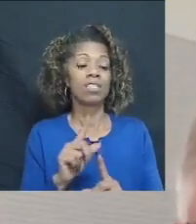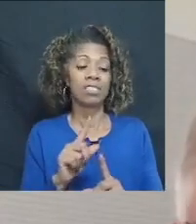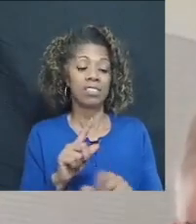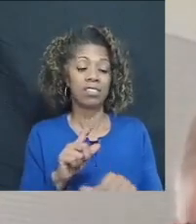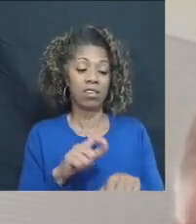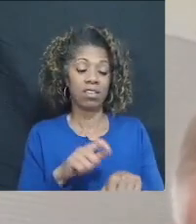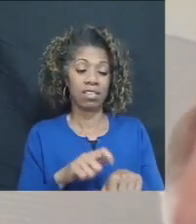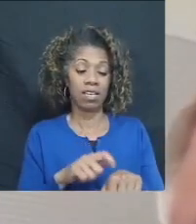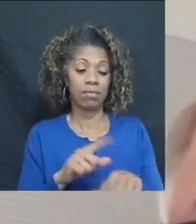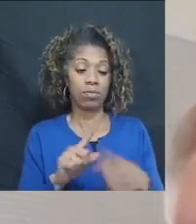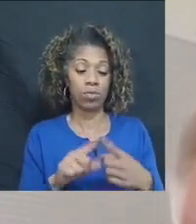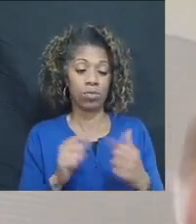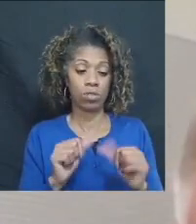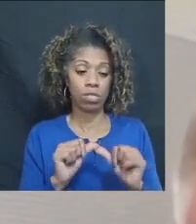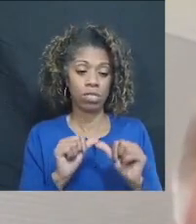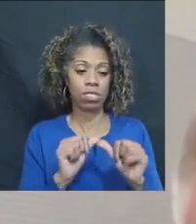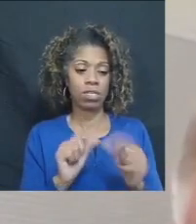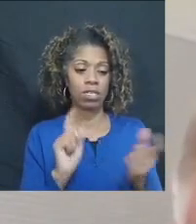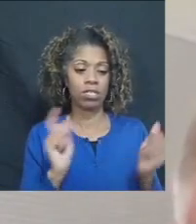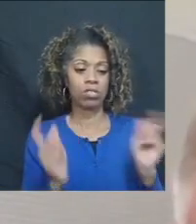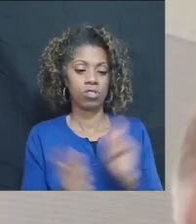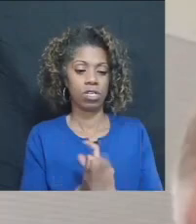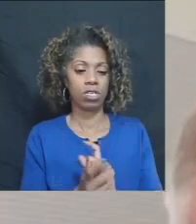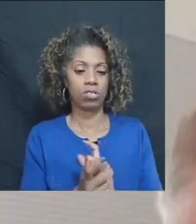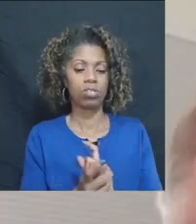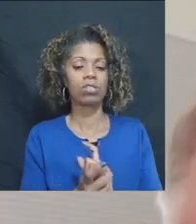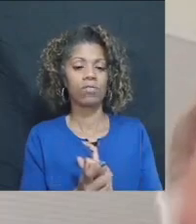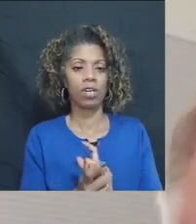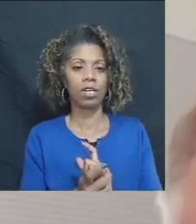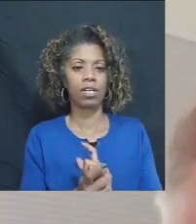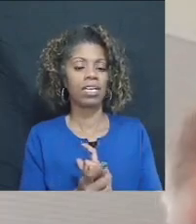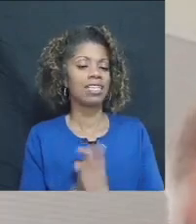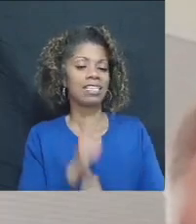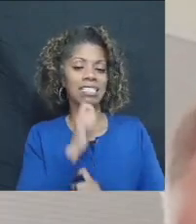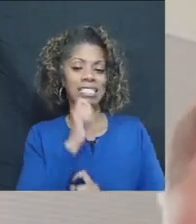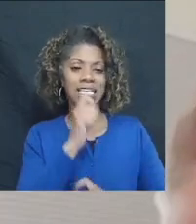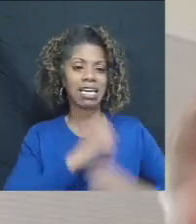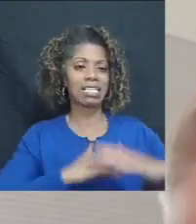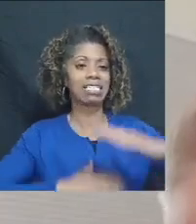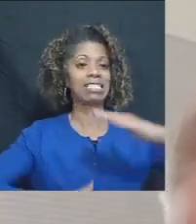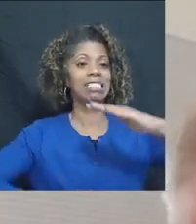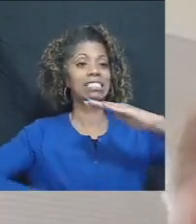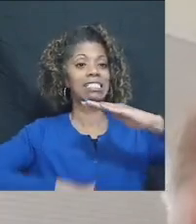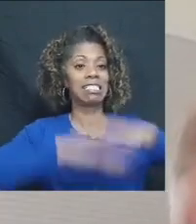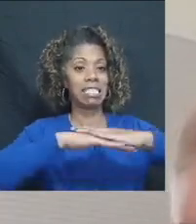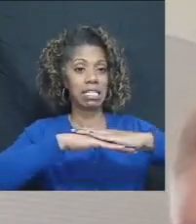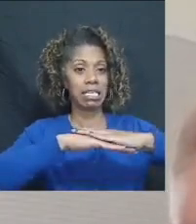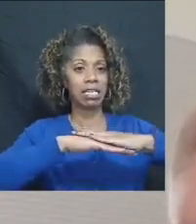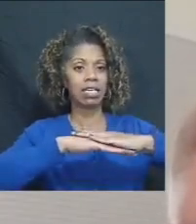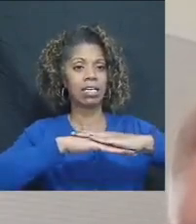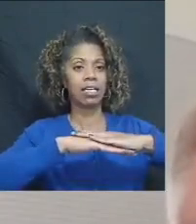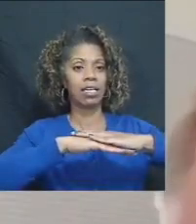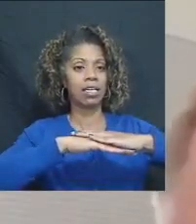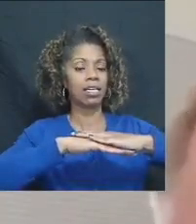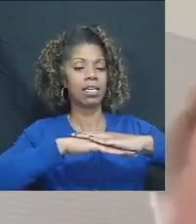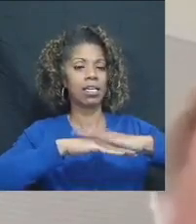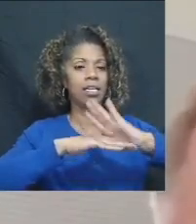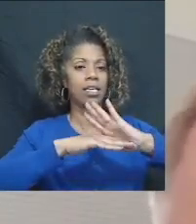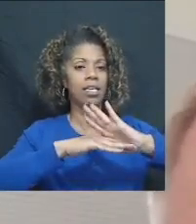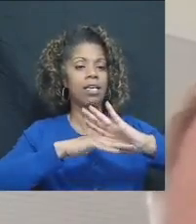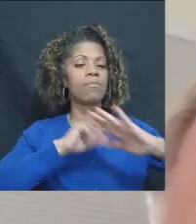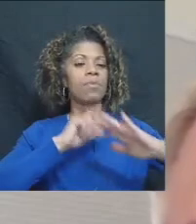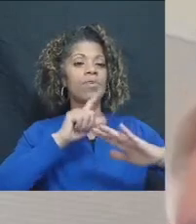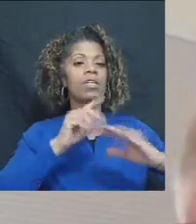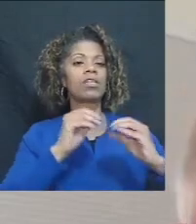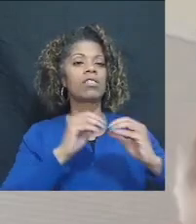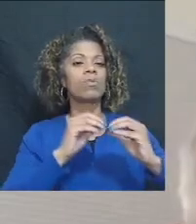as basically a ceiling, not a floor. But when you have great needs like we have right now, I would like to see